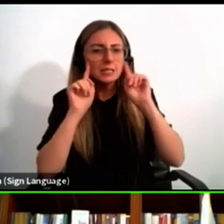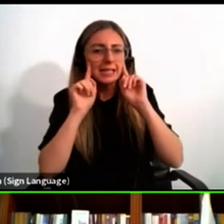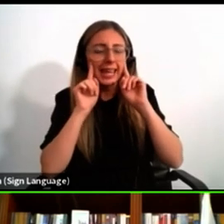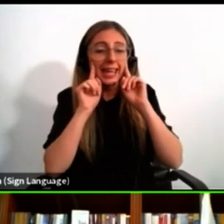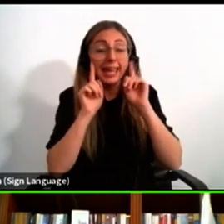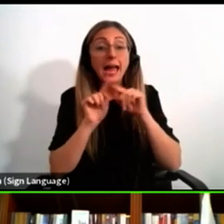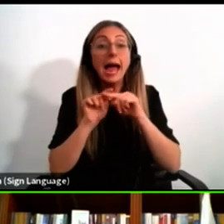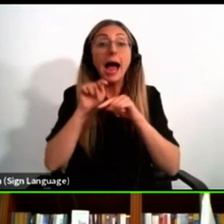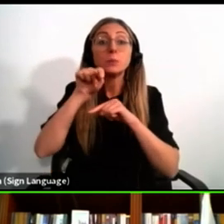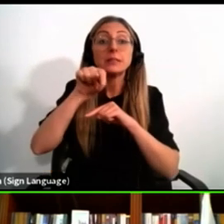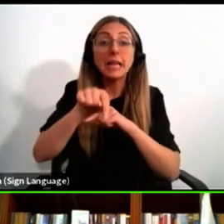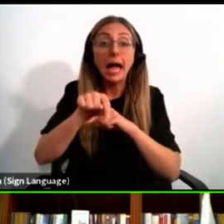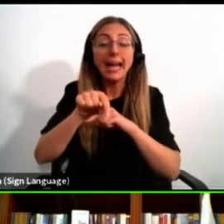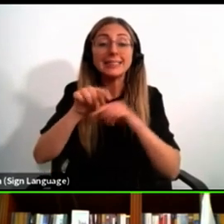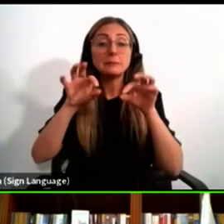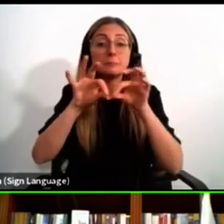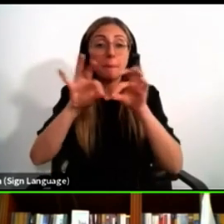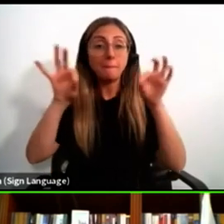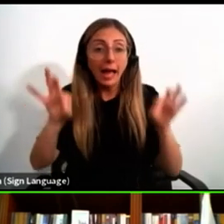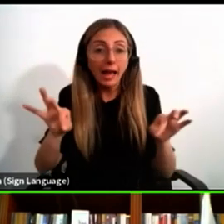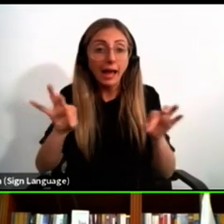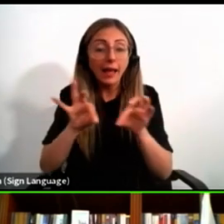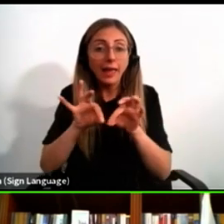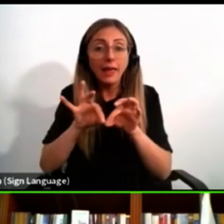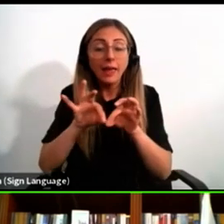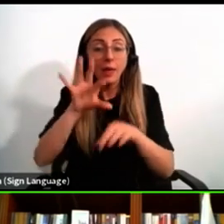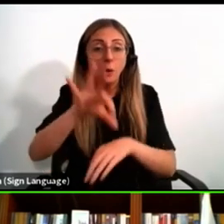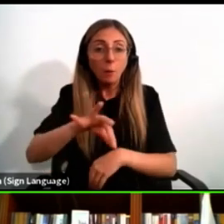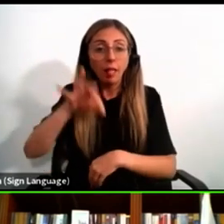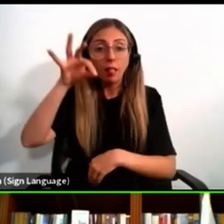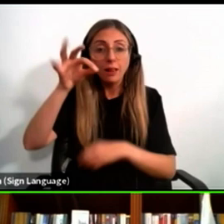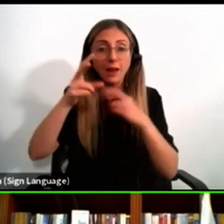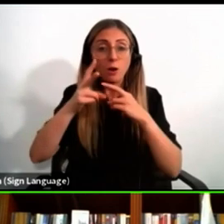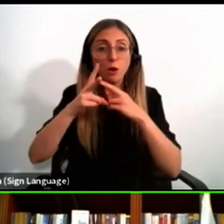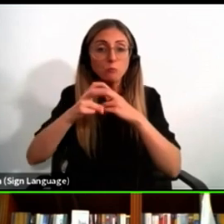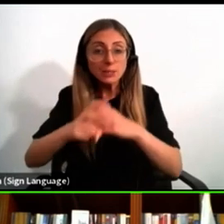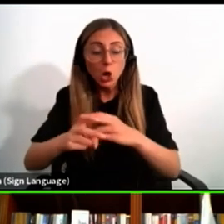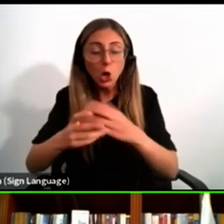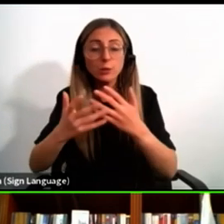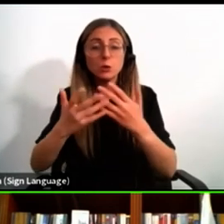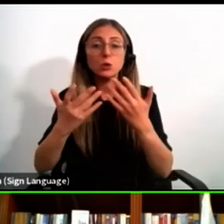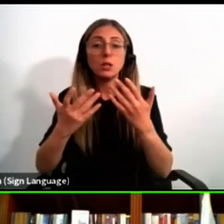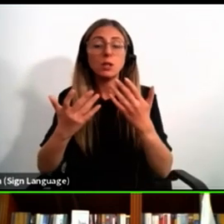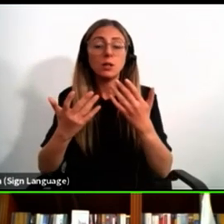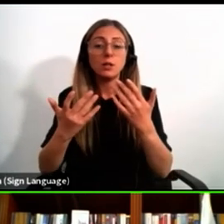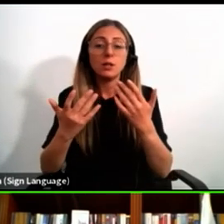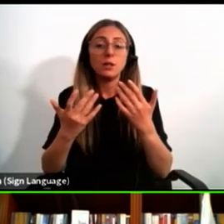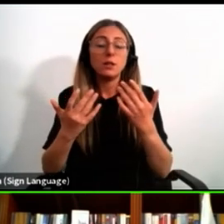will see parks where people who do research immediately move them across